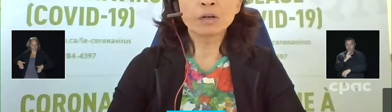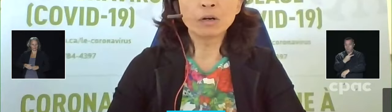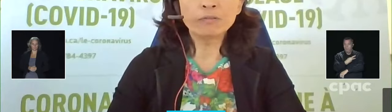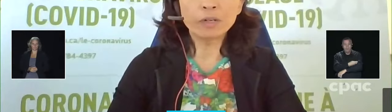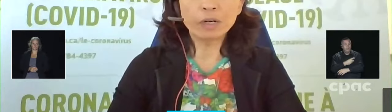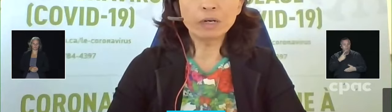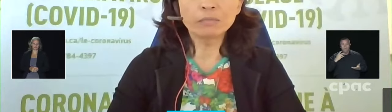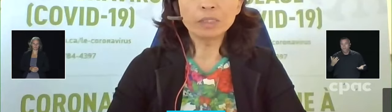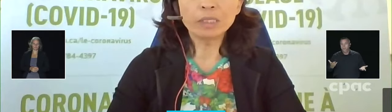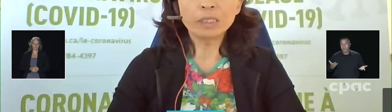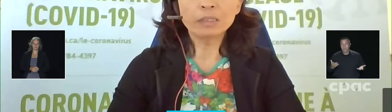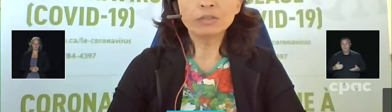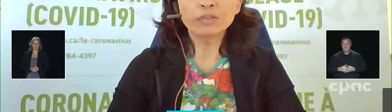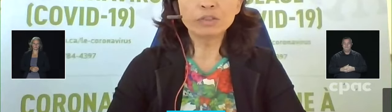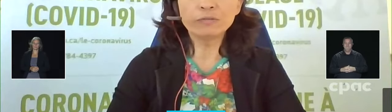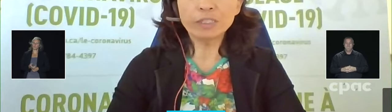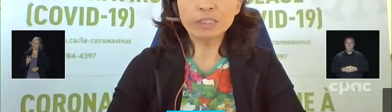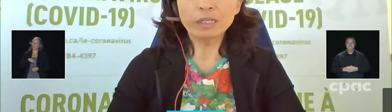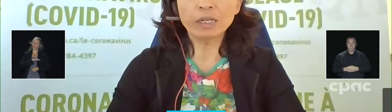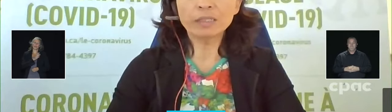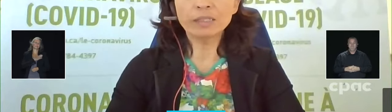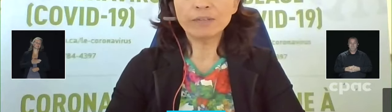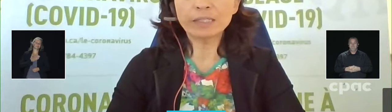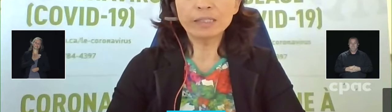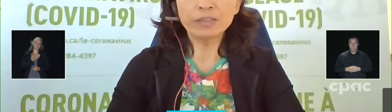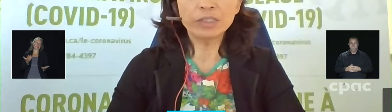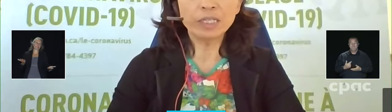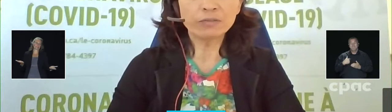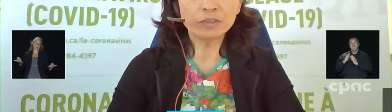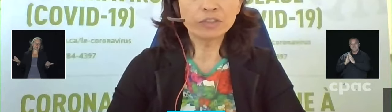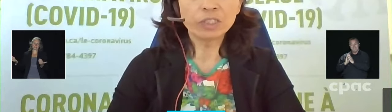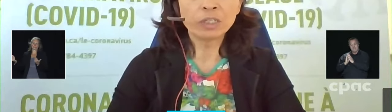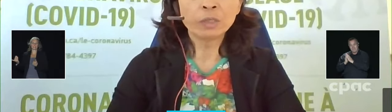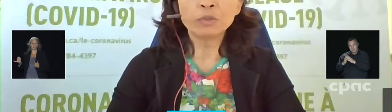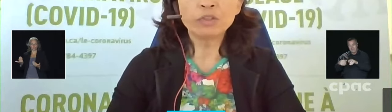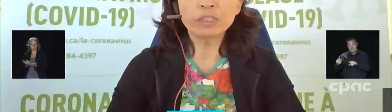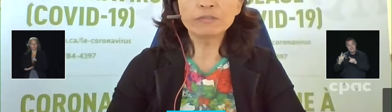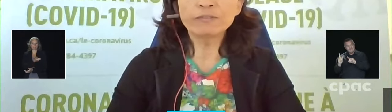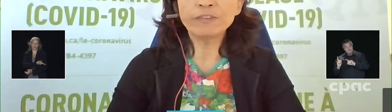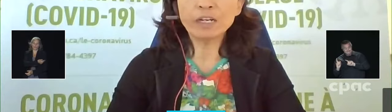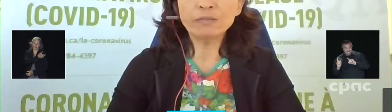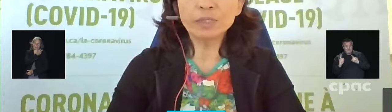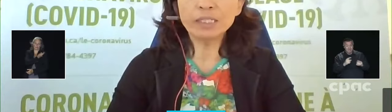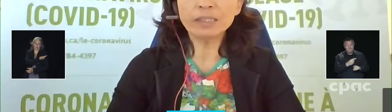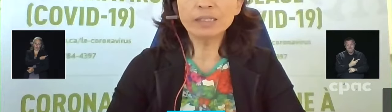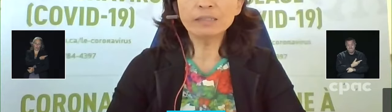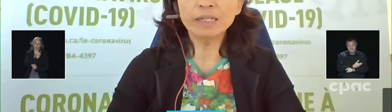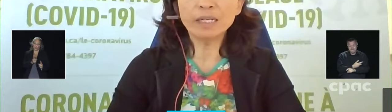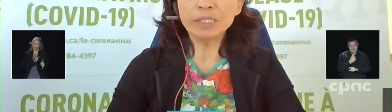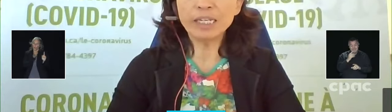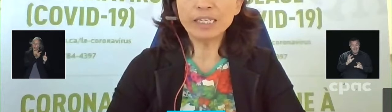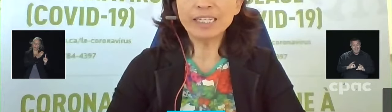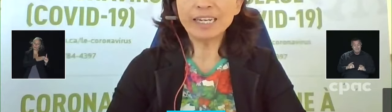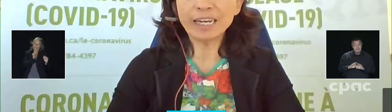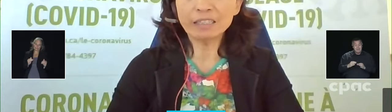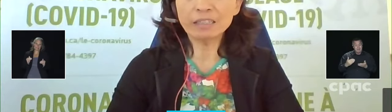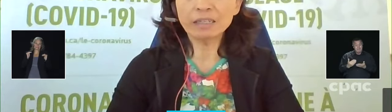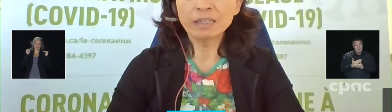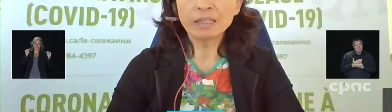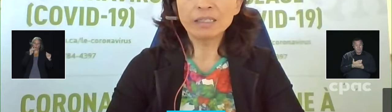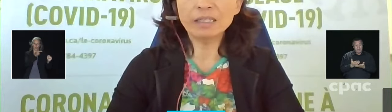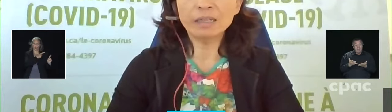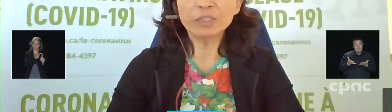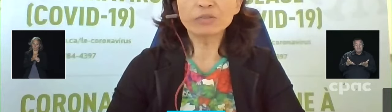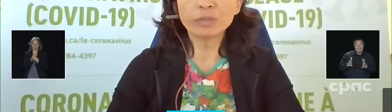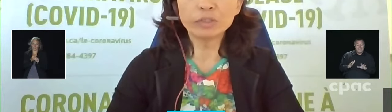This call for arms is to shoot for the stars in vaccination coverage. With just over 5 weeks until Labor Day in